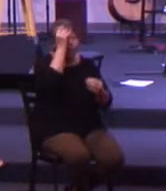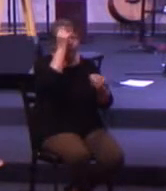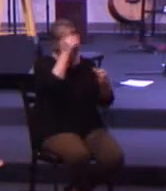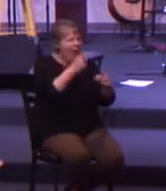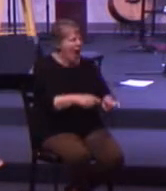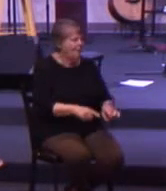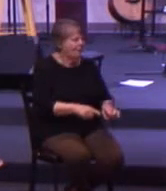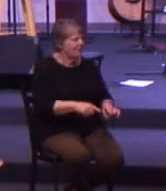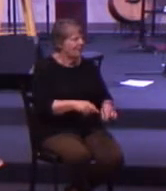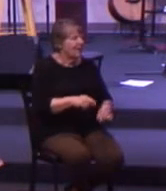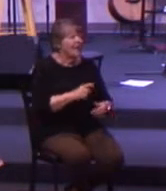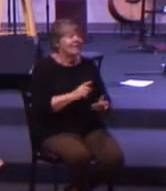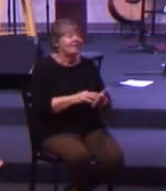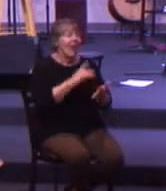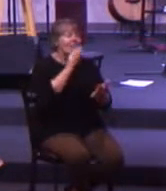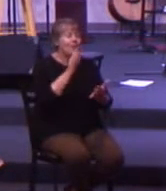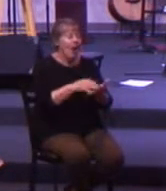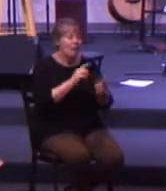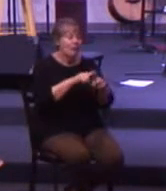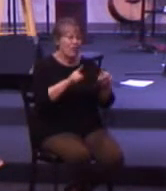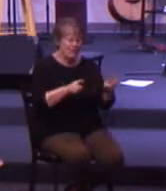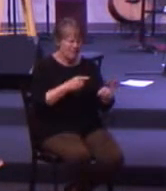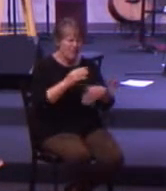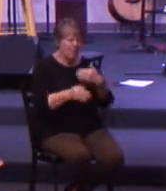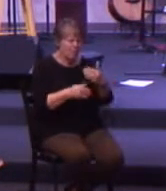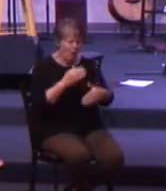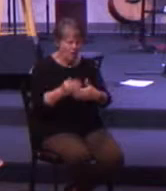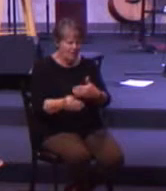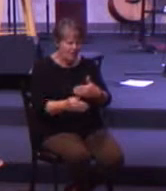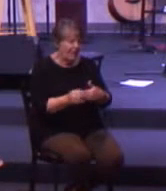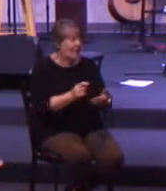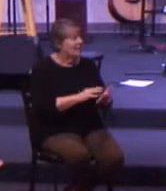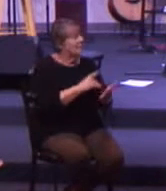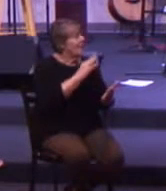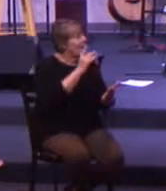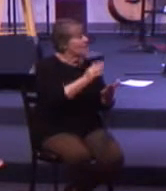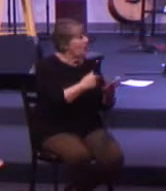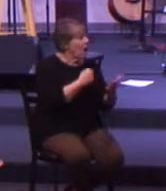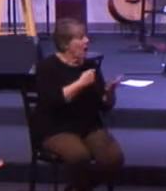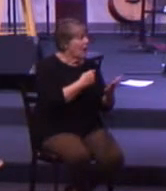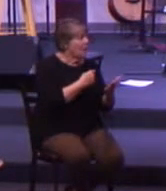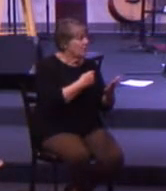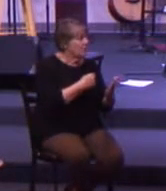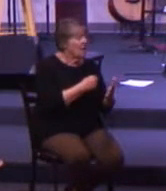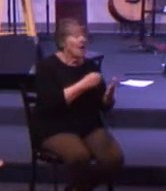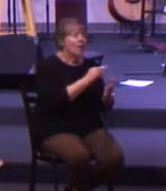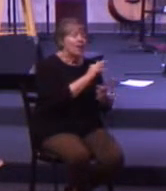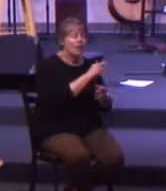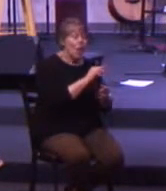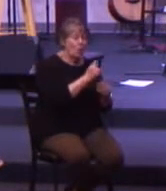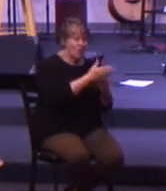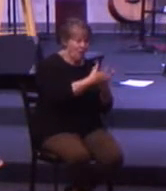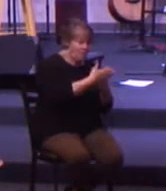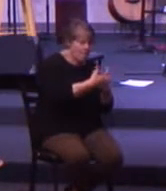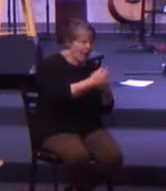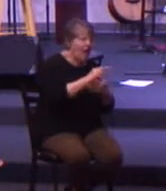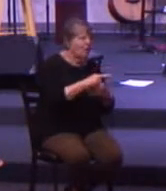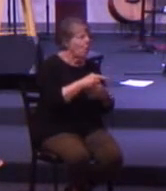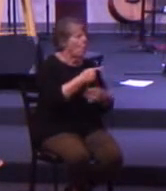Sometimes there's a different process. And sometimes the notes on the back and the words on the slides and the words in my